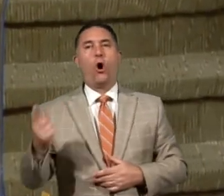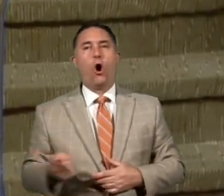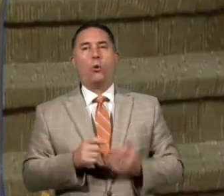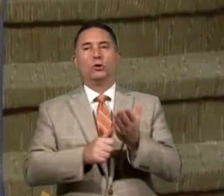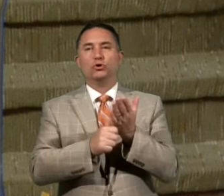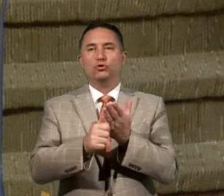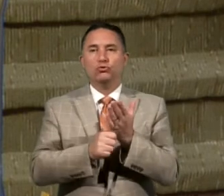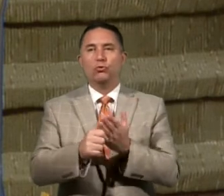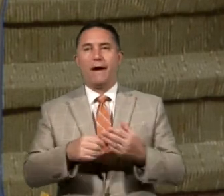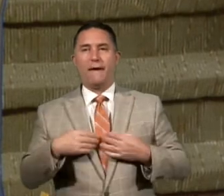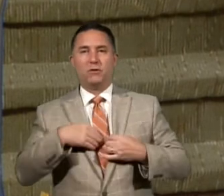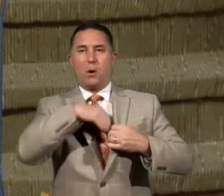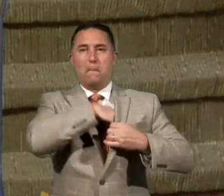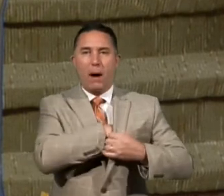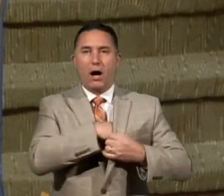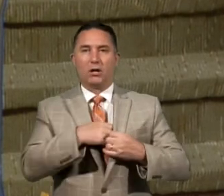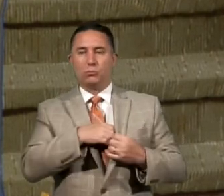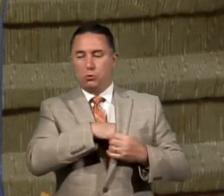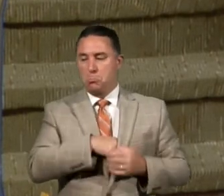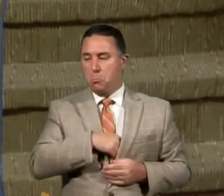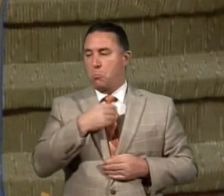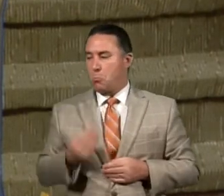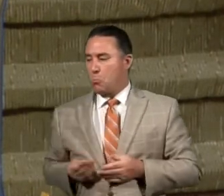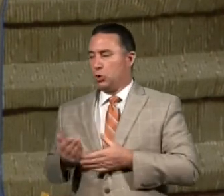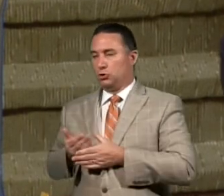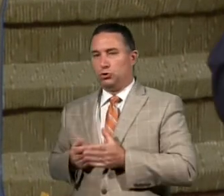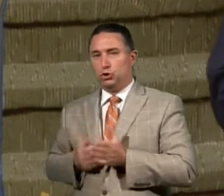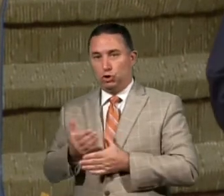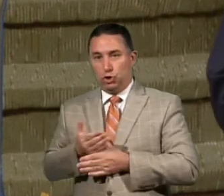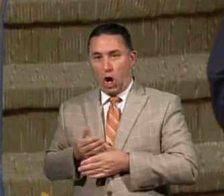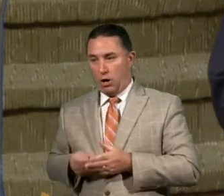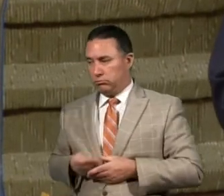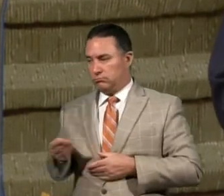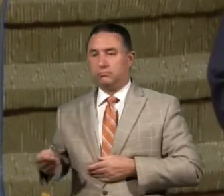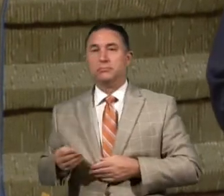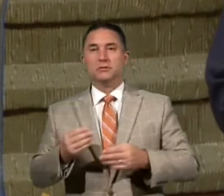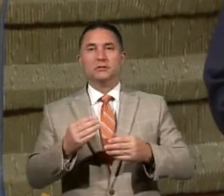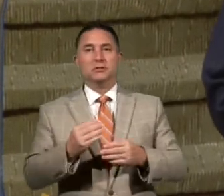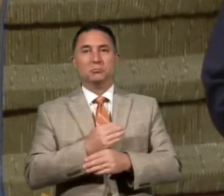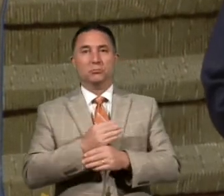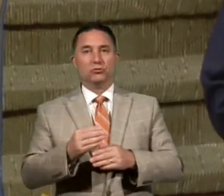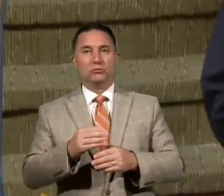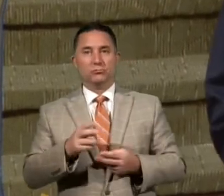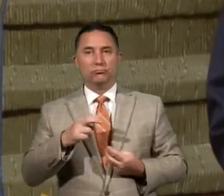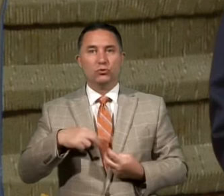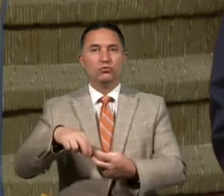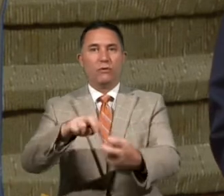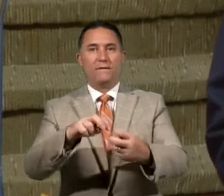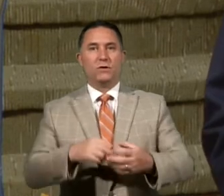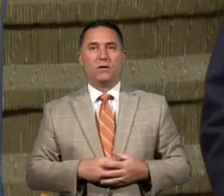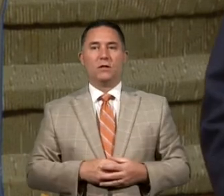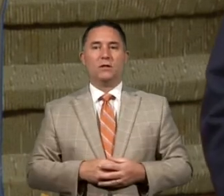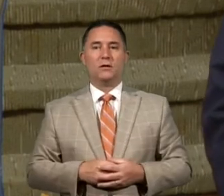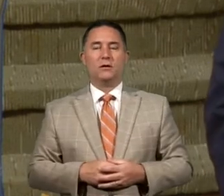carry tracts in our pockets. We want to share them. It's a great ministry on the road.